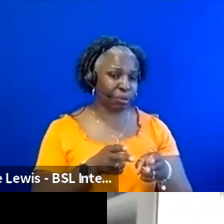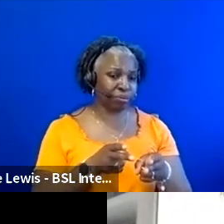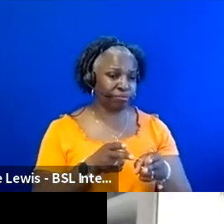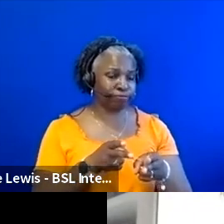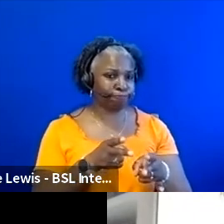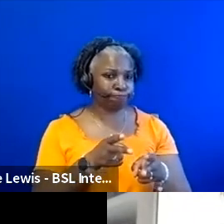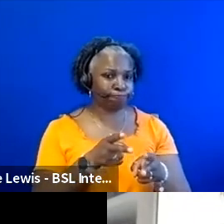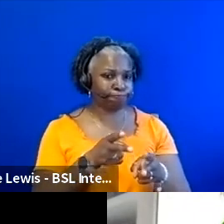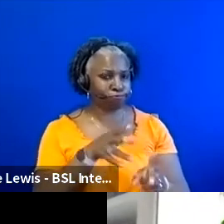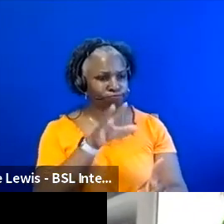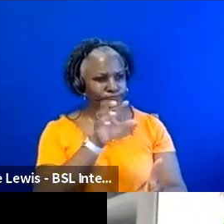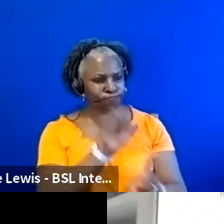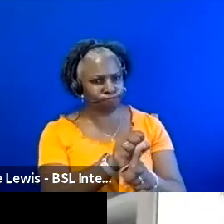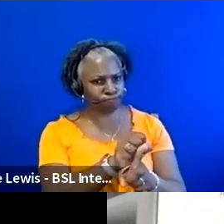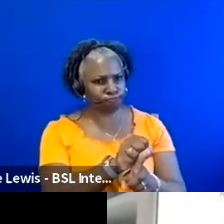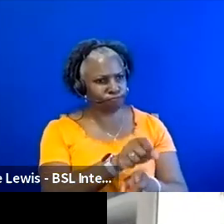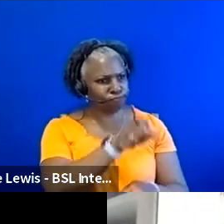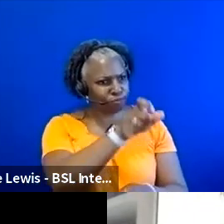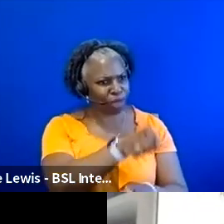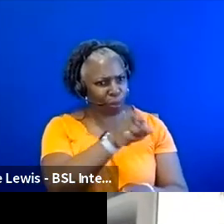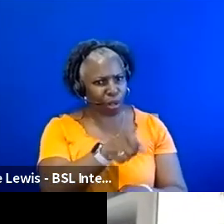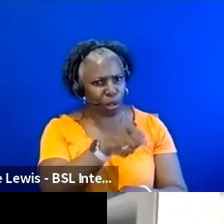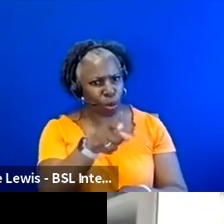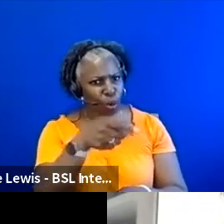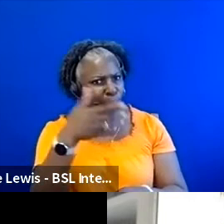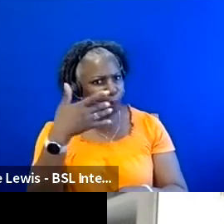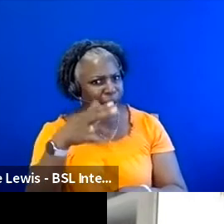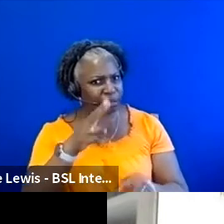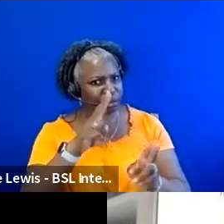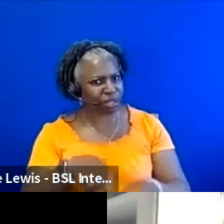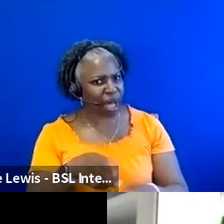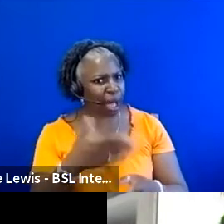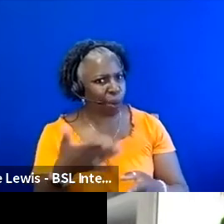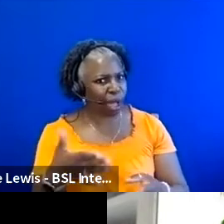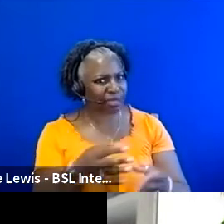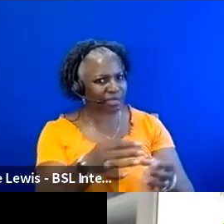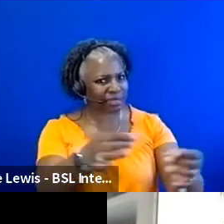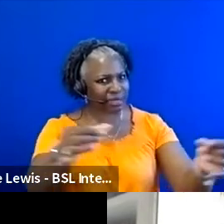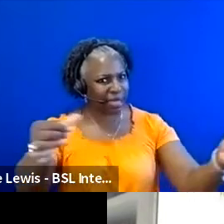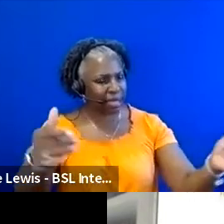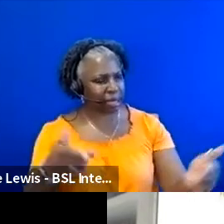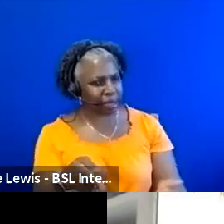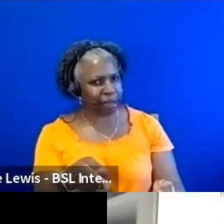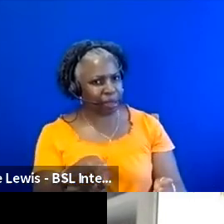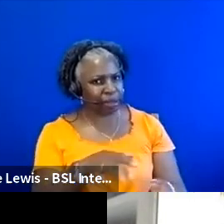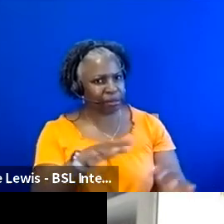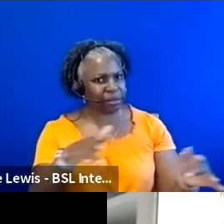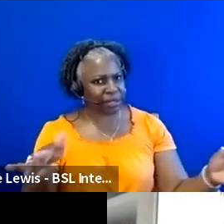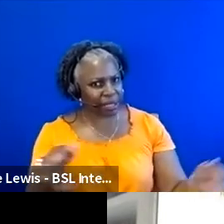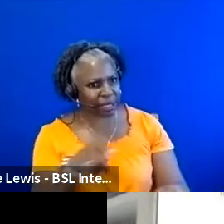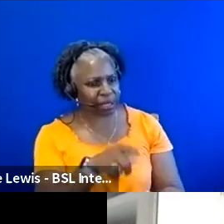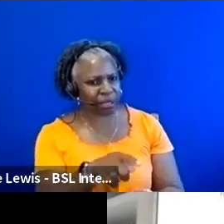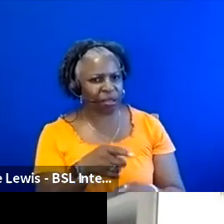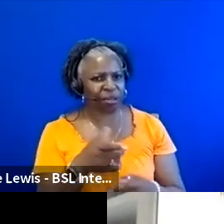the families of people who die at sea, who just simply die in Morocco, but don't know anyone and no one knows who their families are.